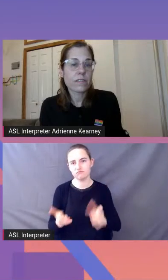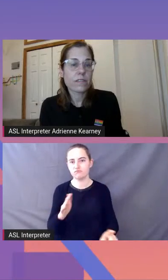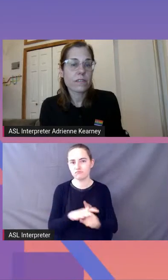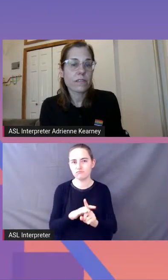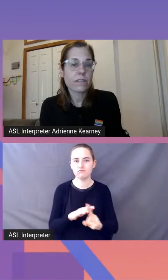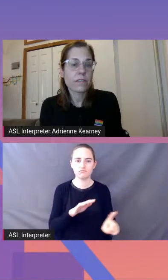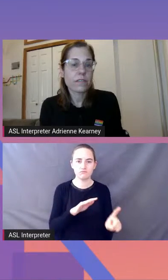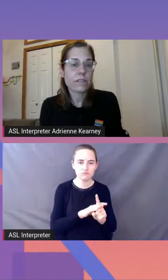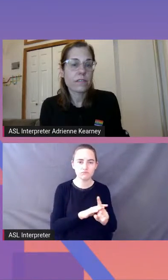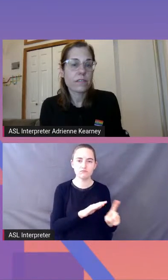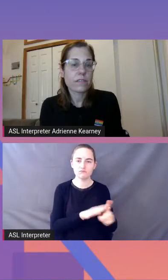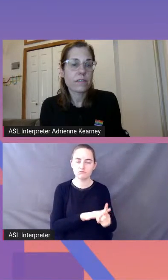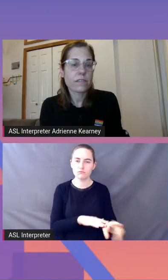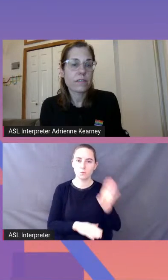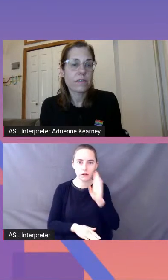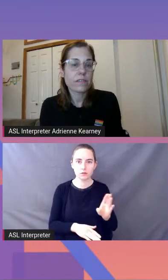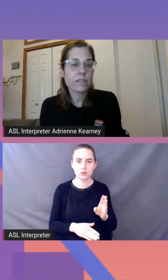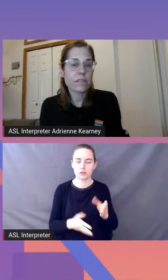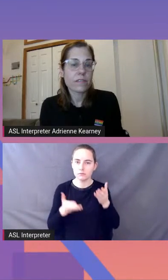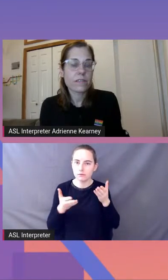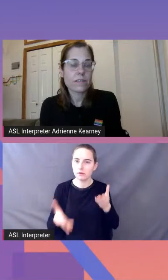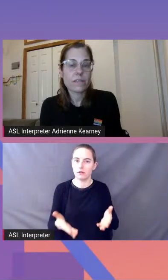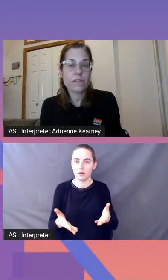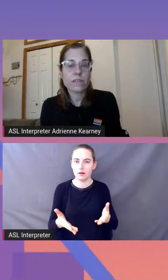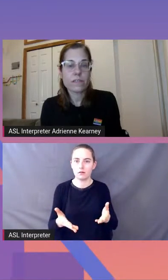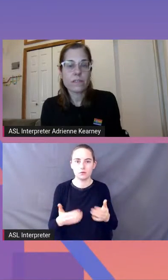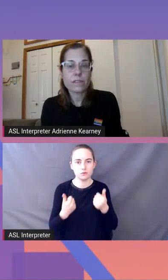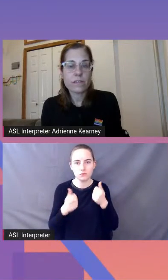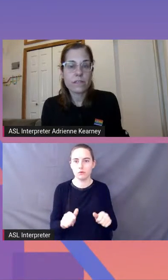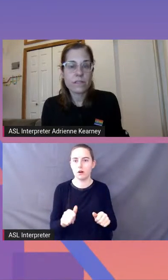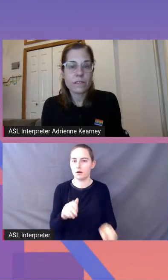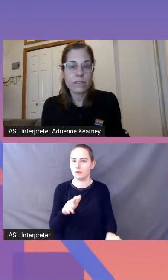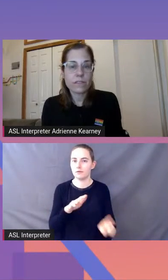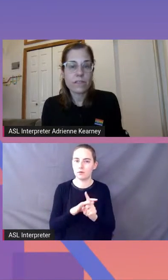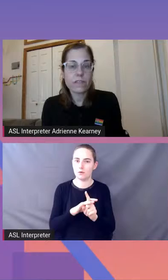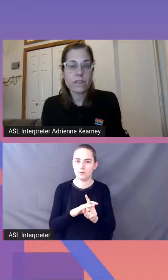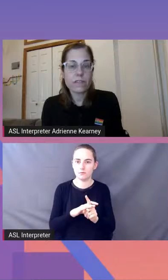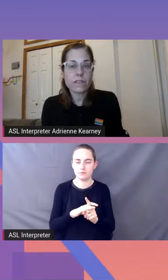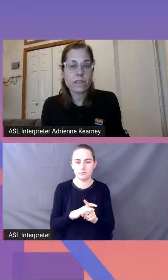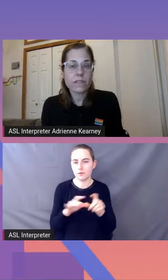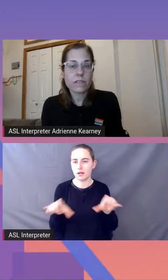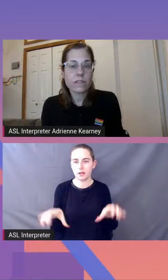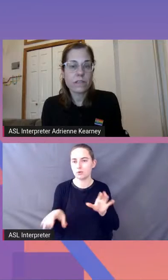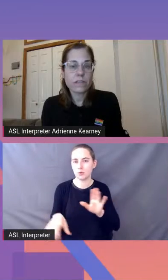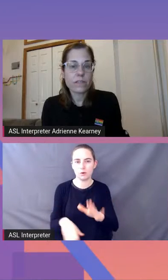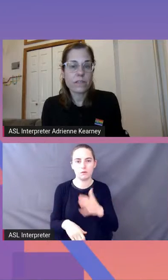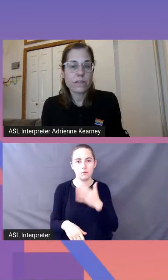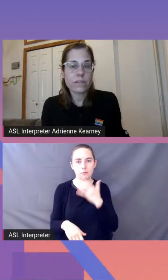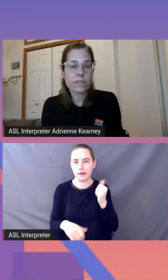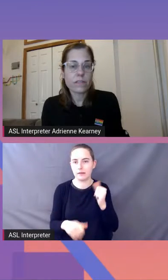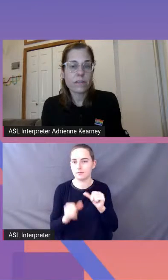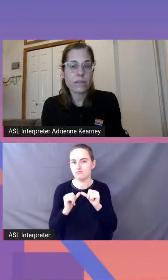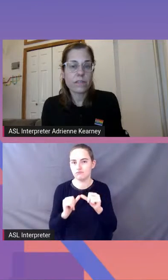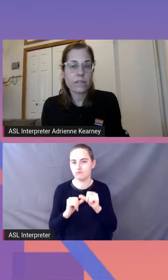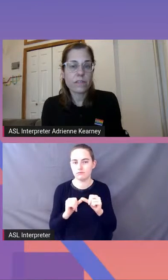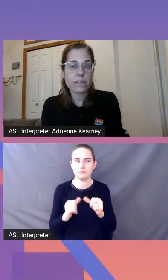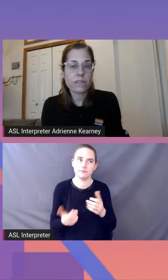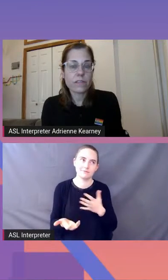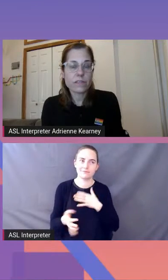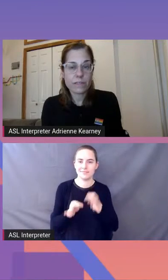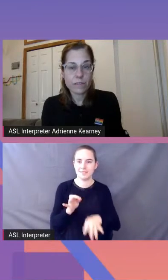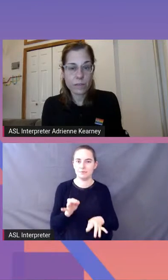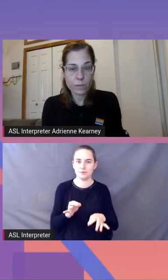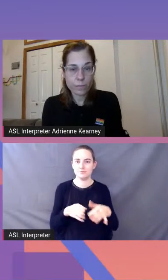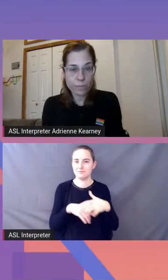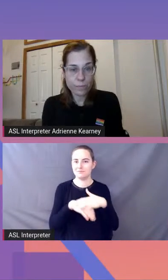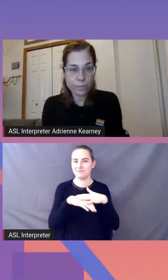Just be there. Do the best that you can. That's in simple terms I guess I can give you. Yeah,